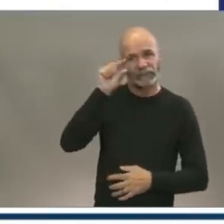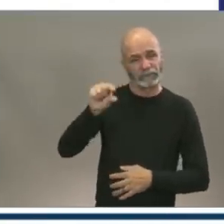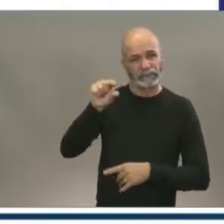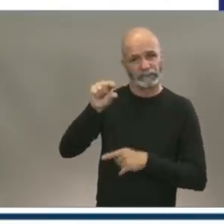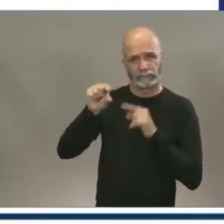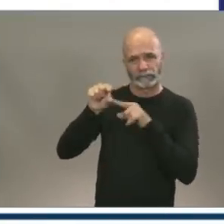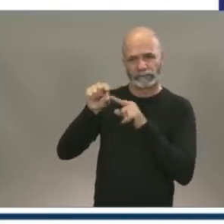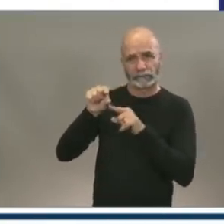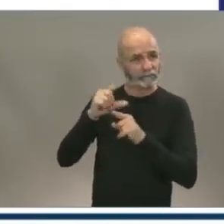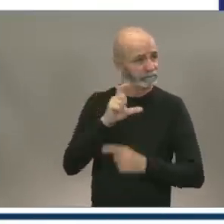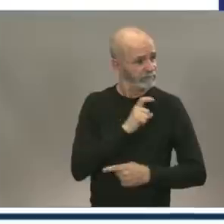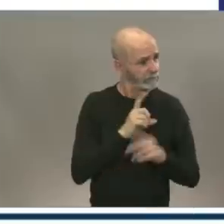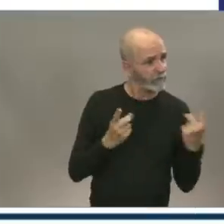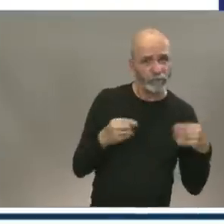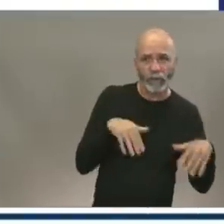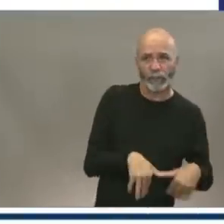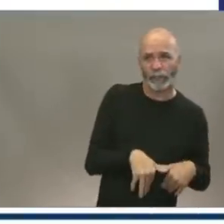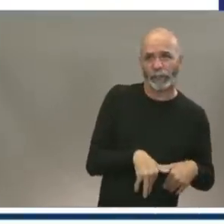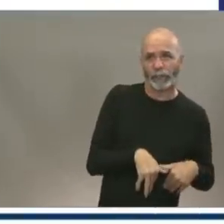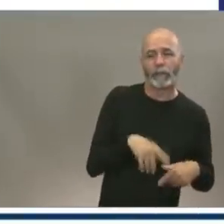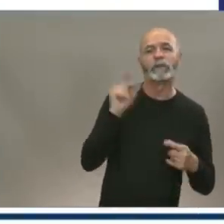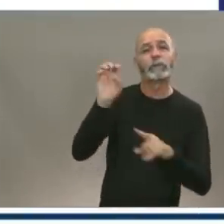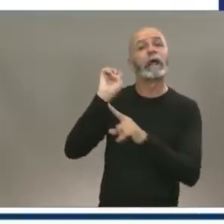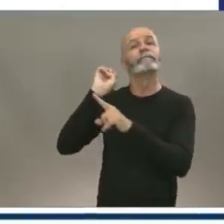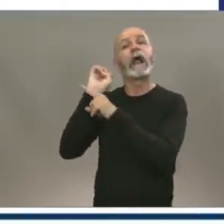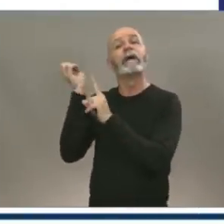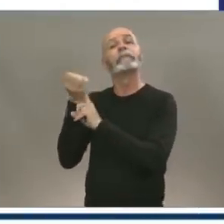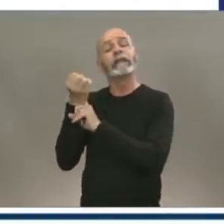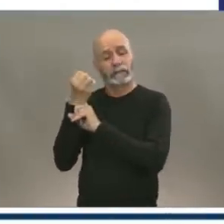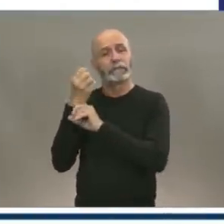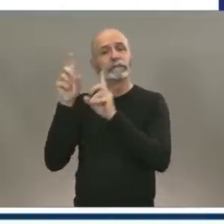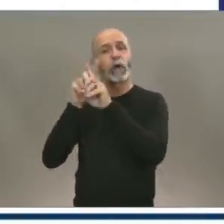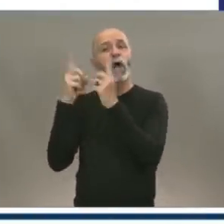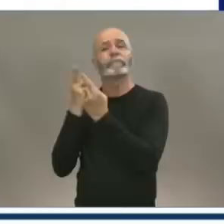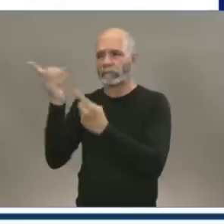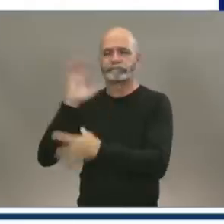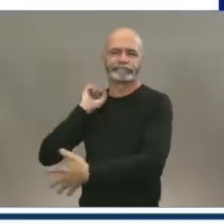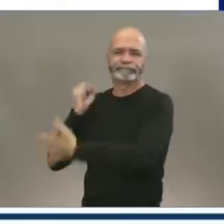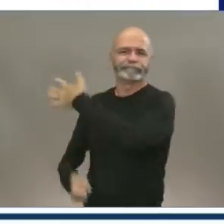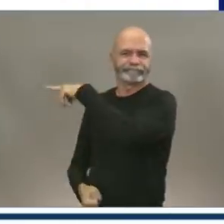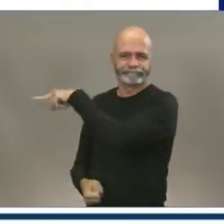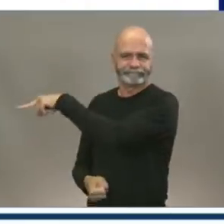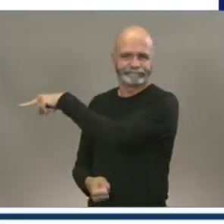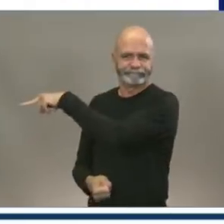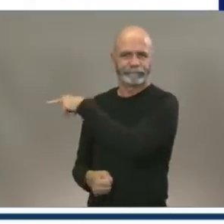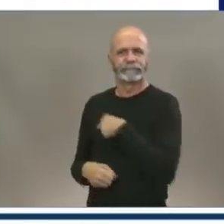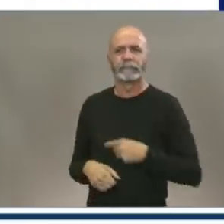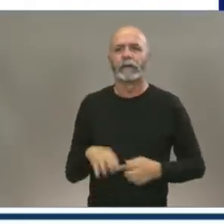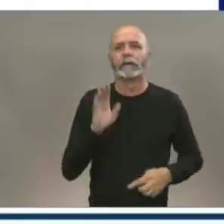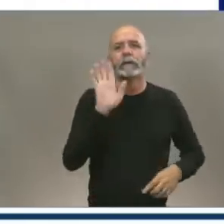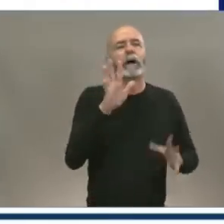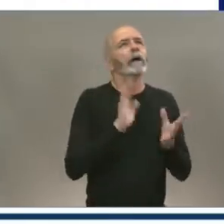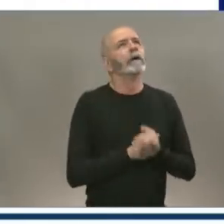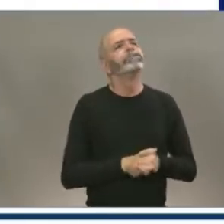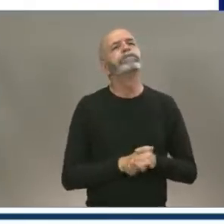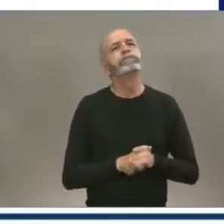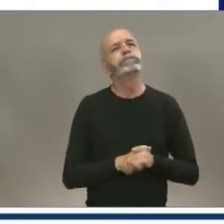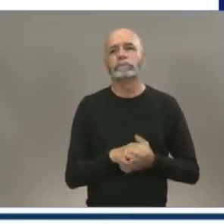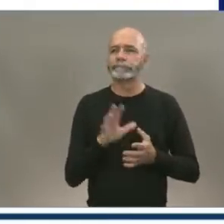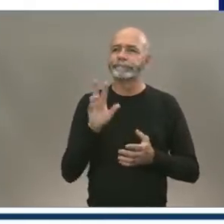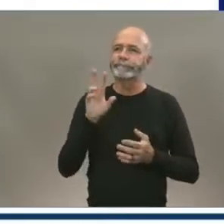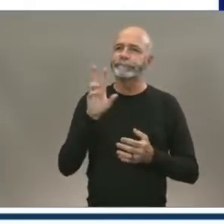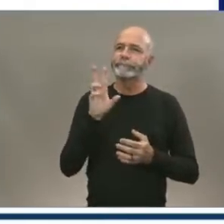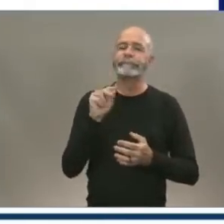did not take action? Yeah, I can't understand honestly why the police haven't advanced